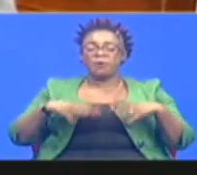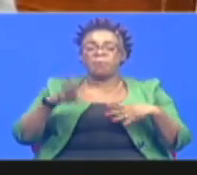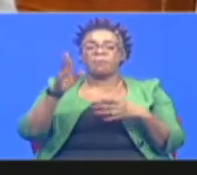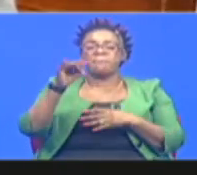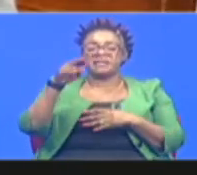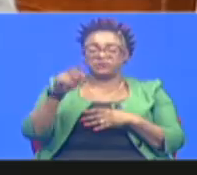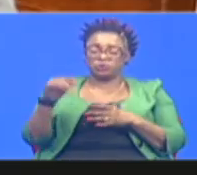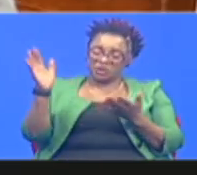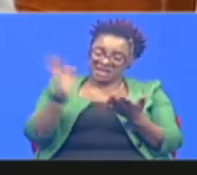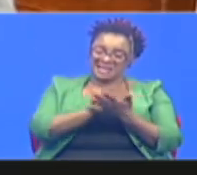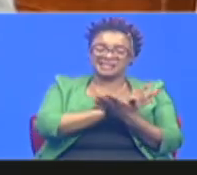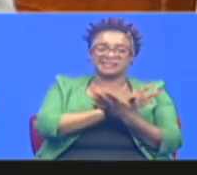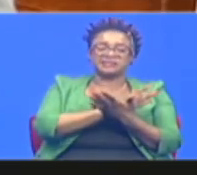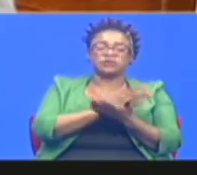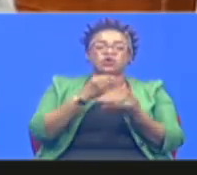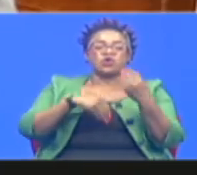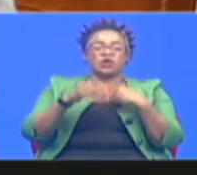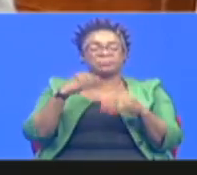eradicate corruption.